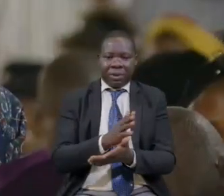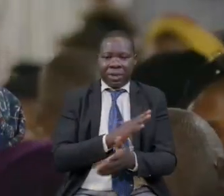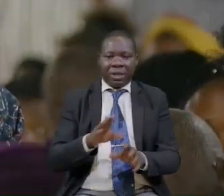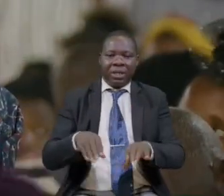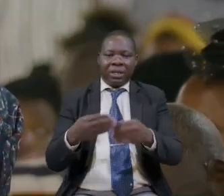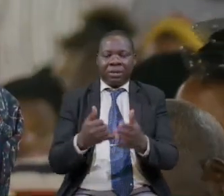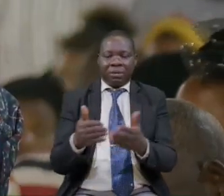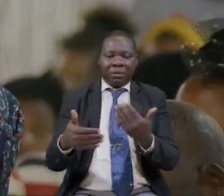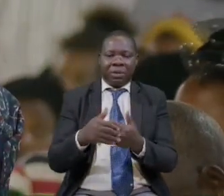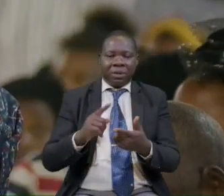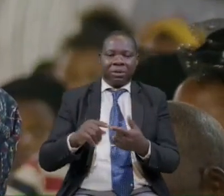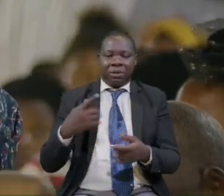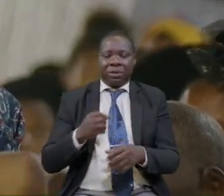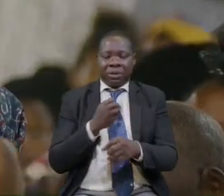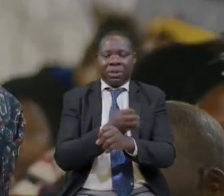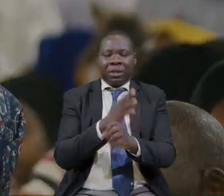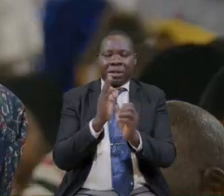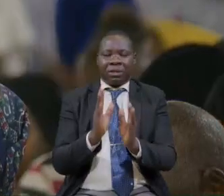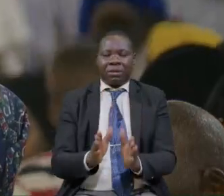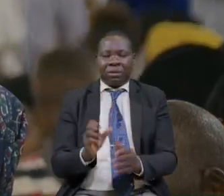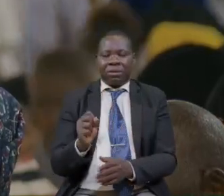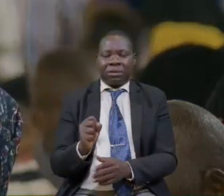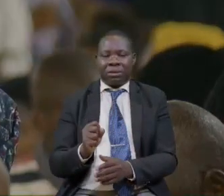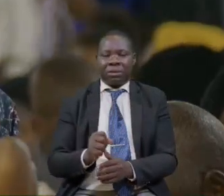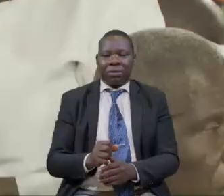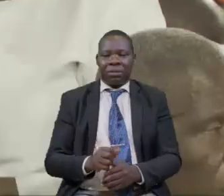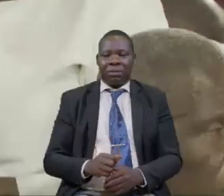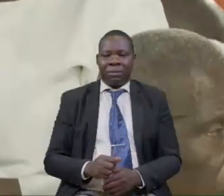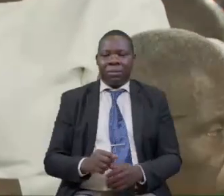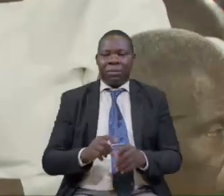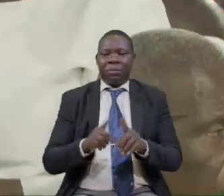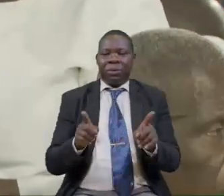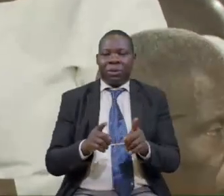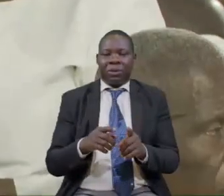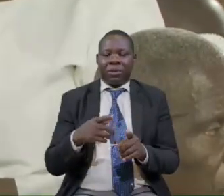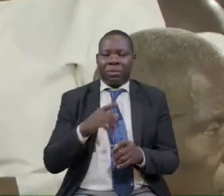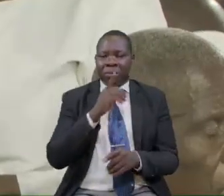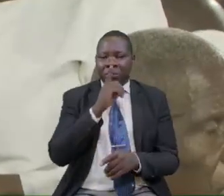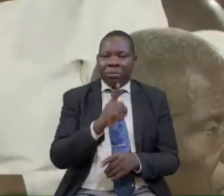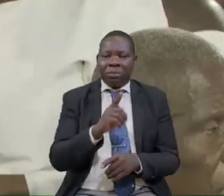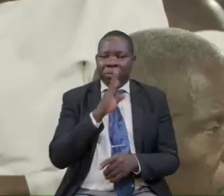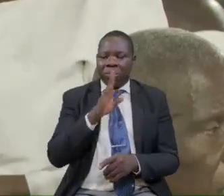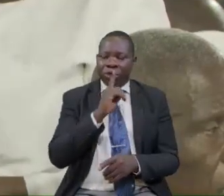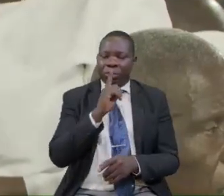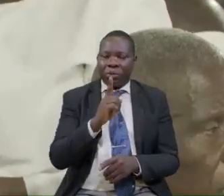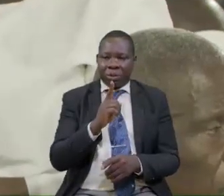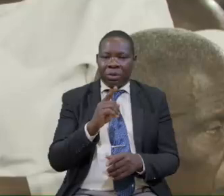to the counselors. But be diligent, supply your full